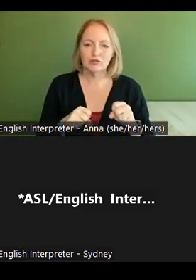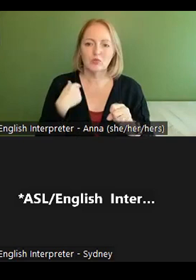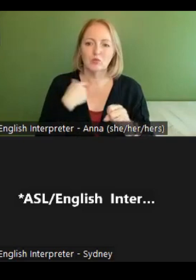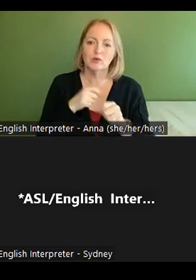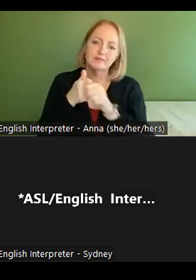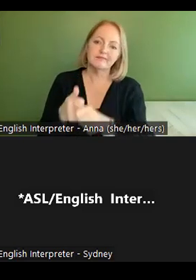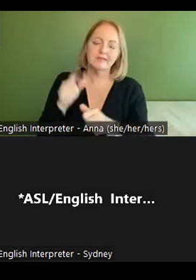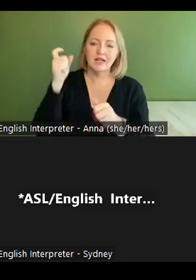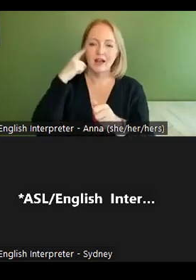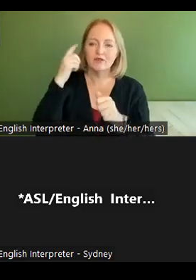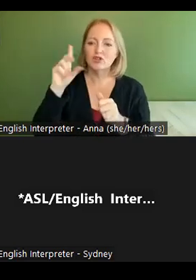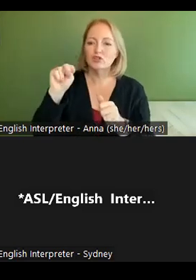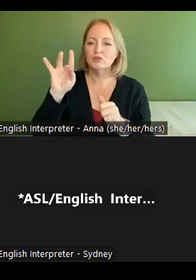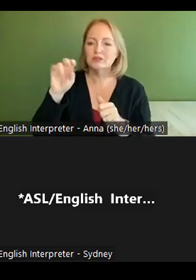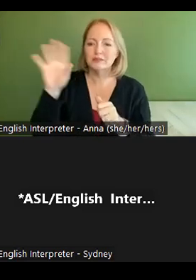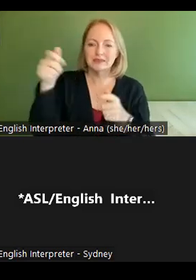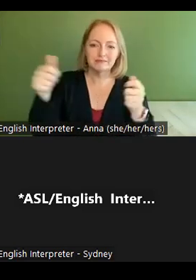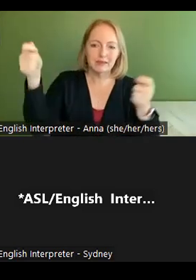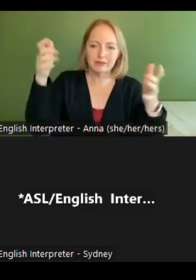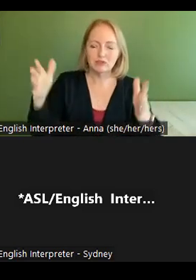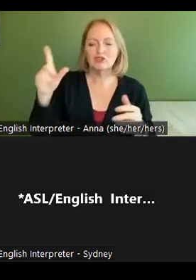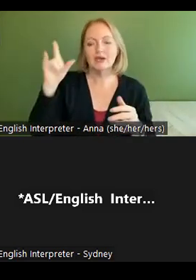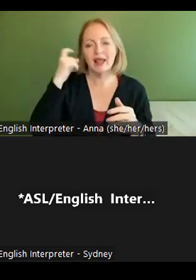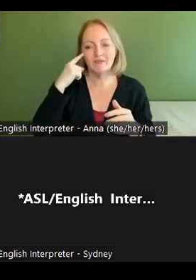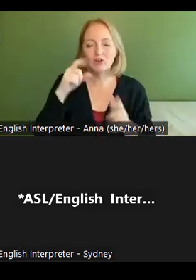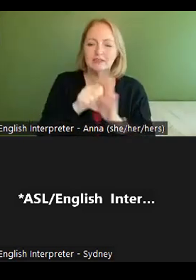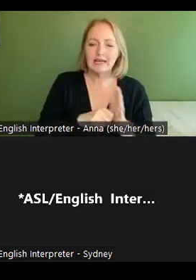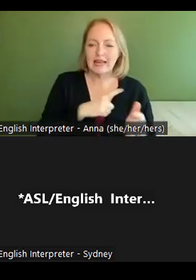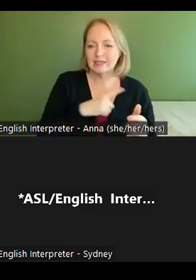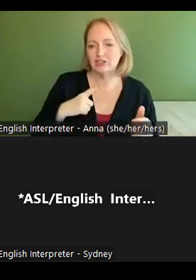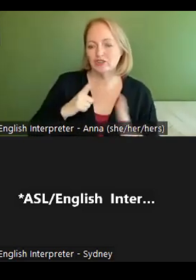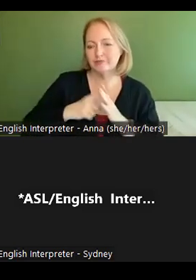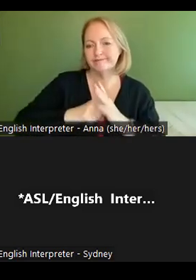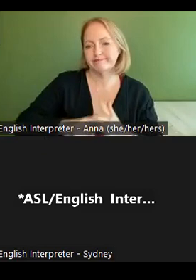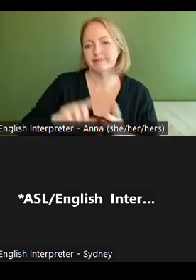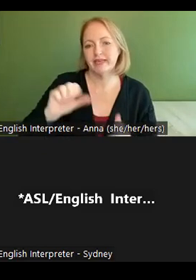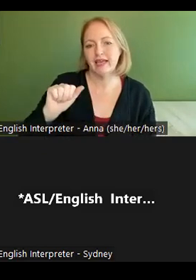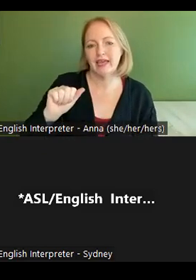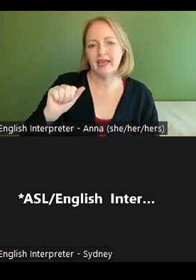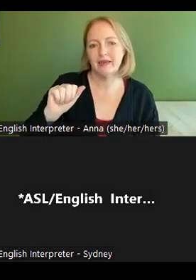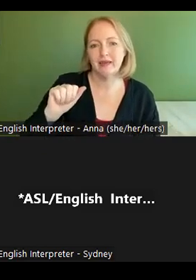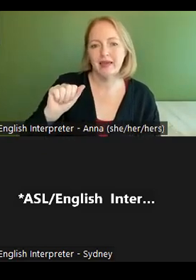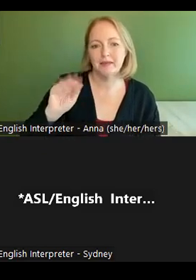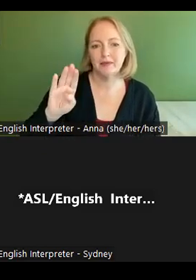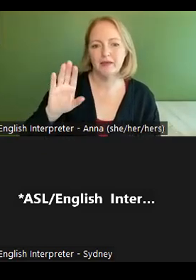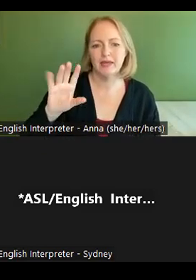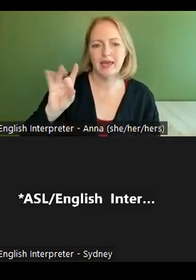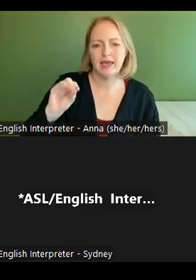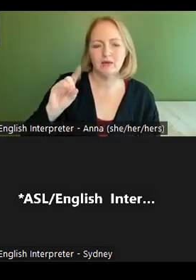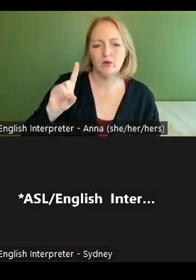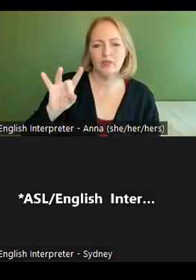Newsom's administration and the California State Legislature enactment of AB 131 in